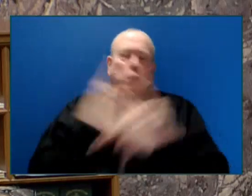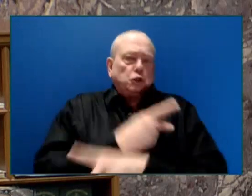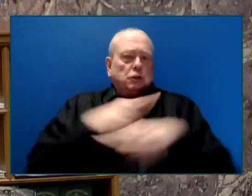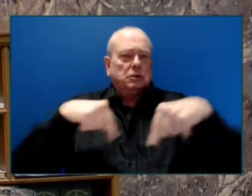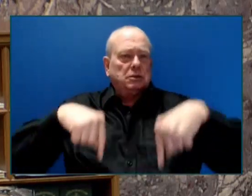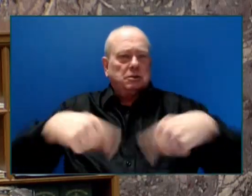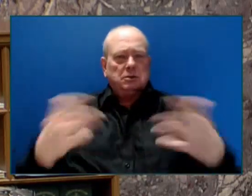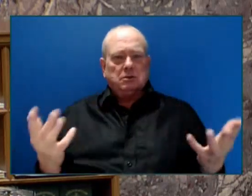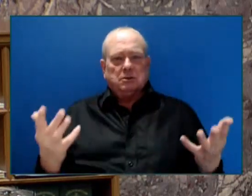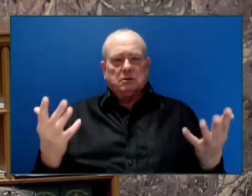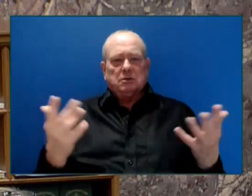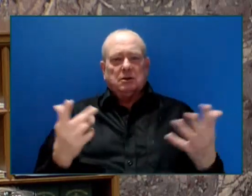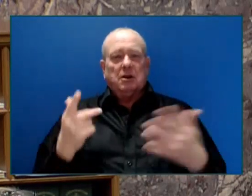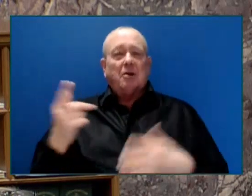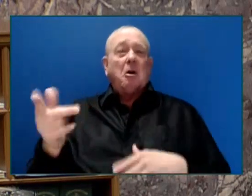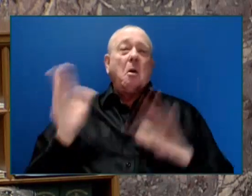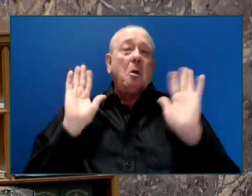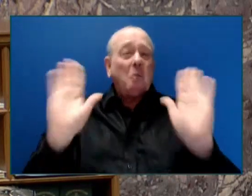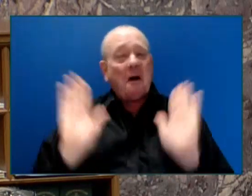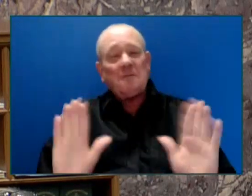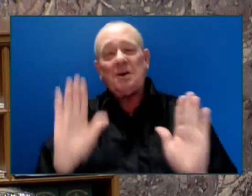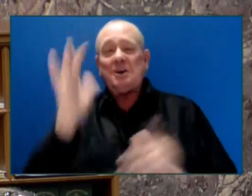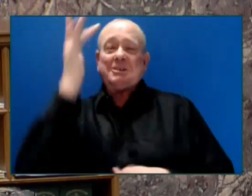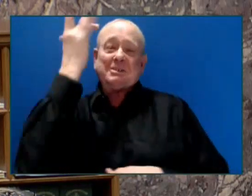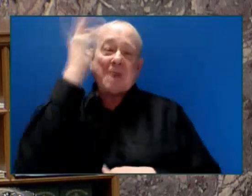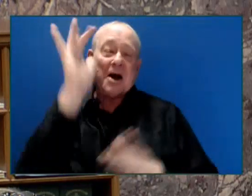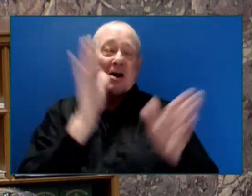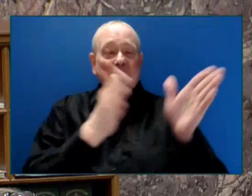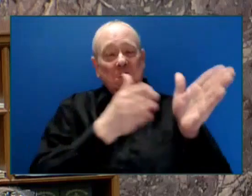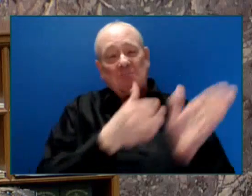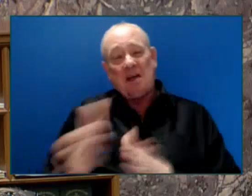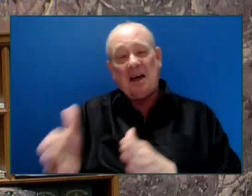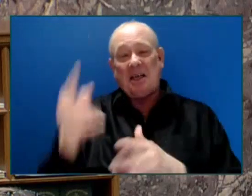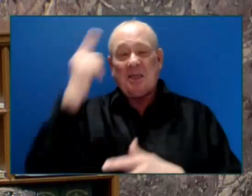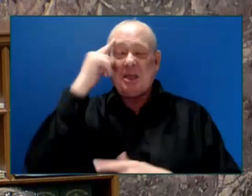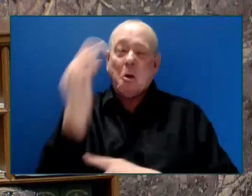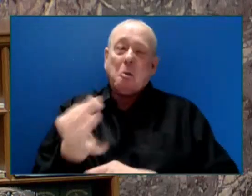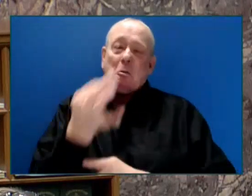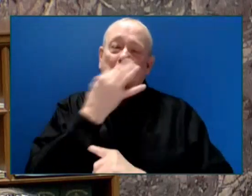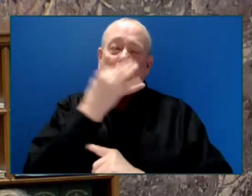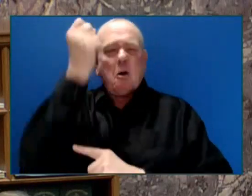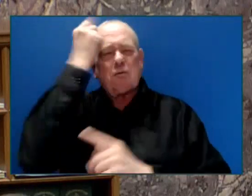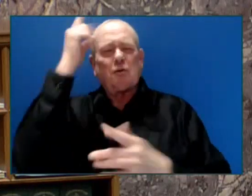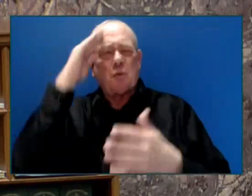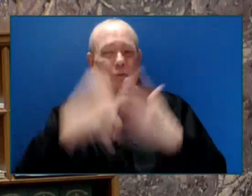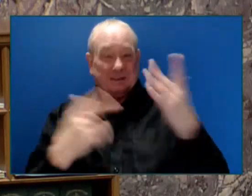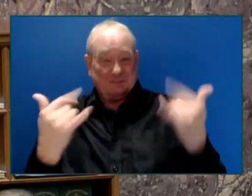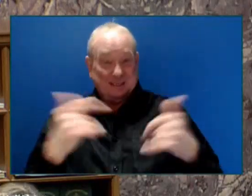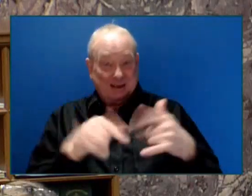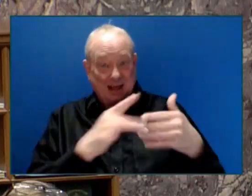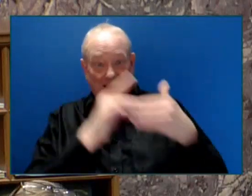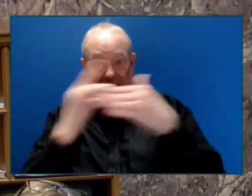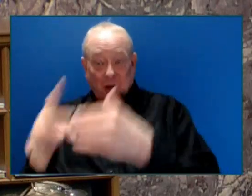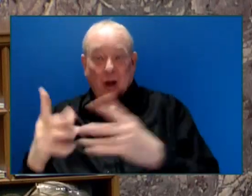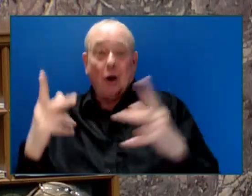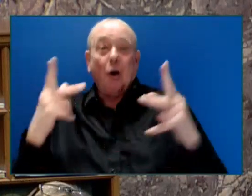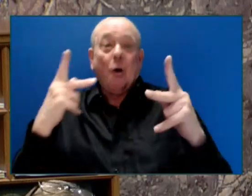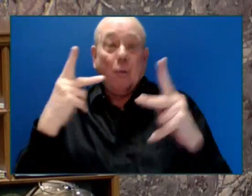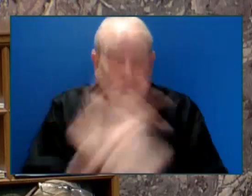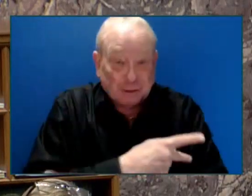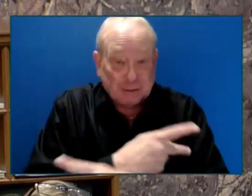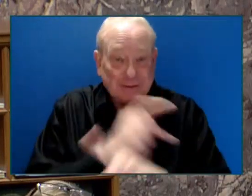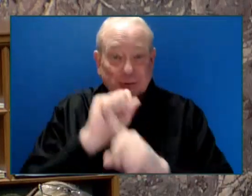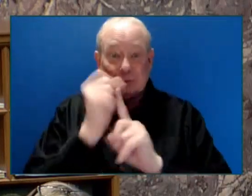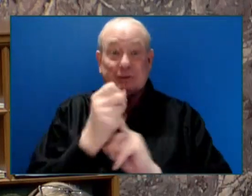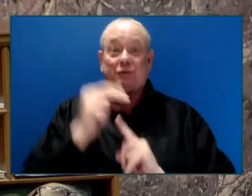genius in understanding the housing sector, they've managed to single-handedly get us to the worst place in North America for housing prices and